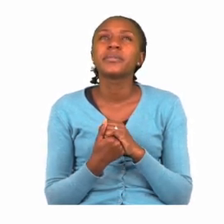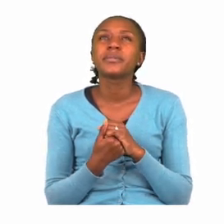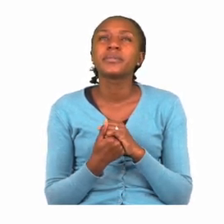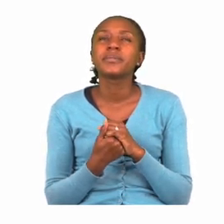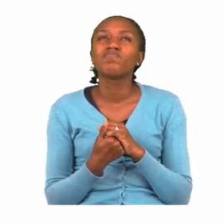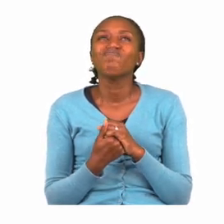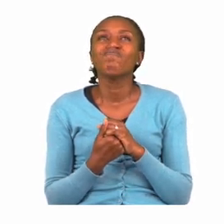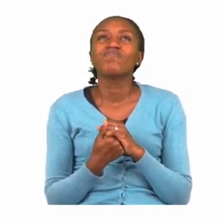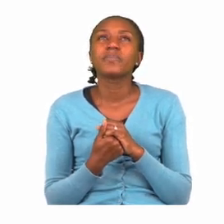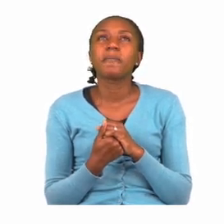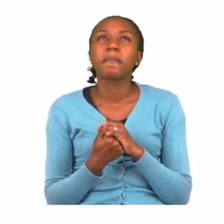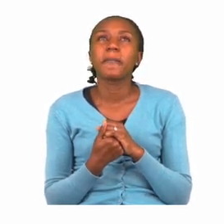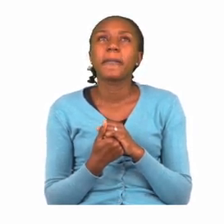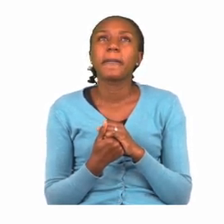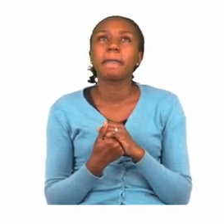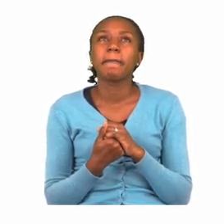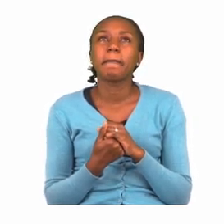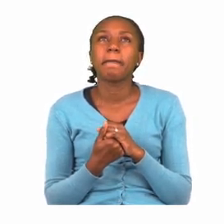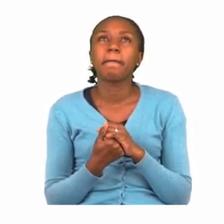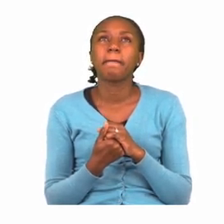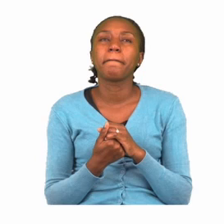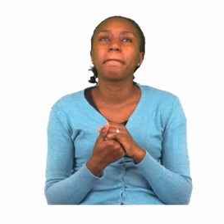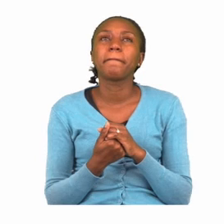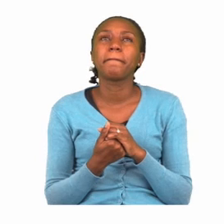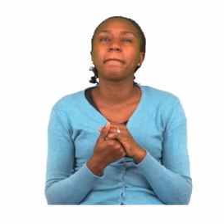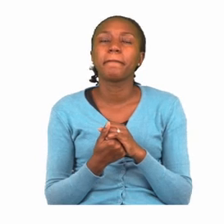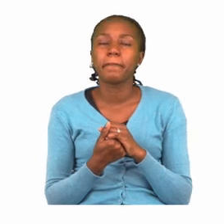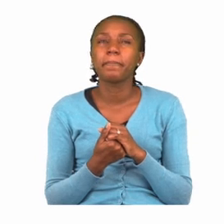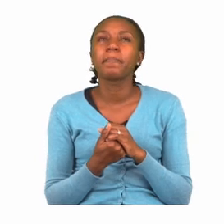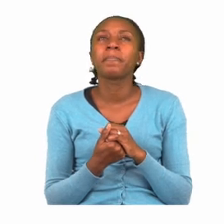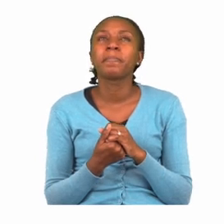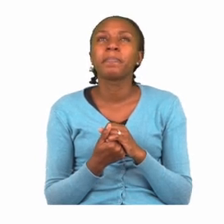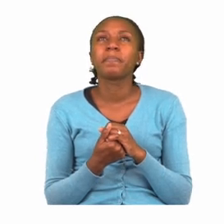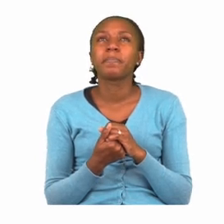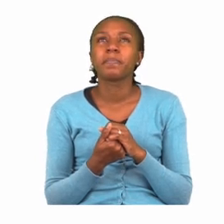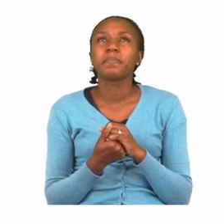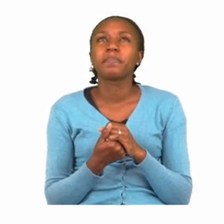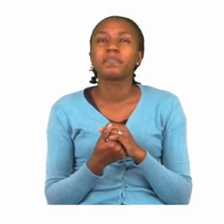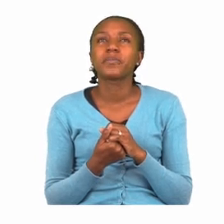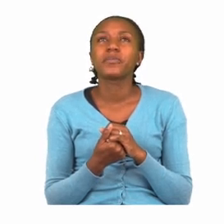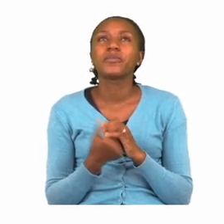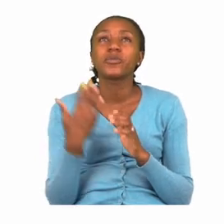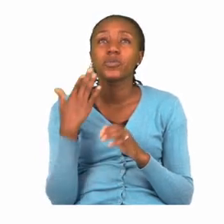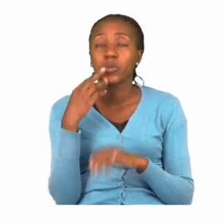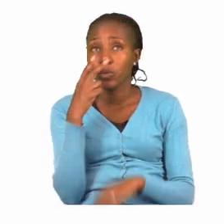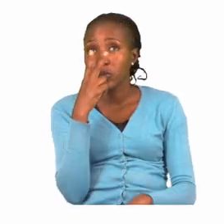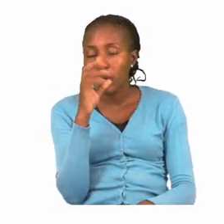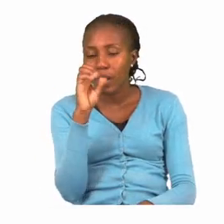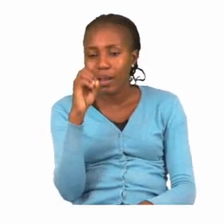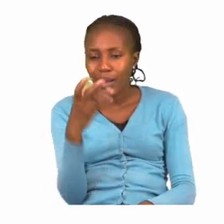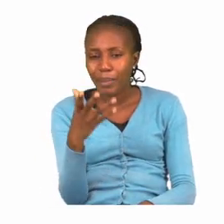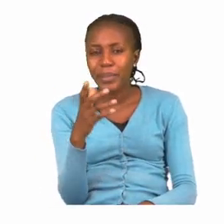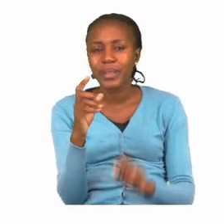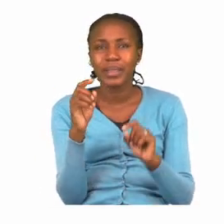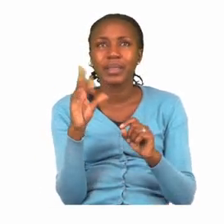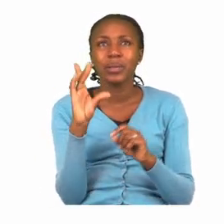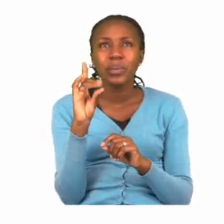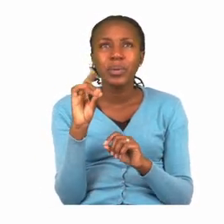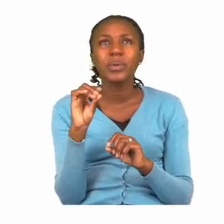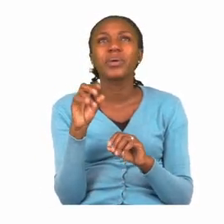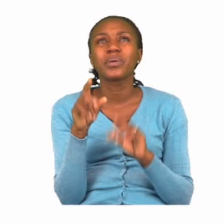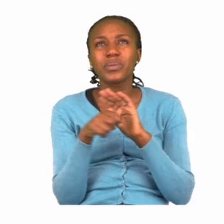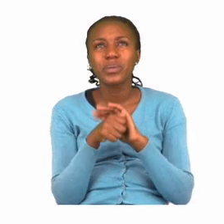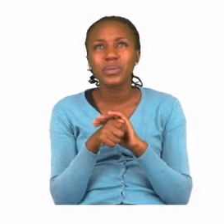the instruction. It says, use the information from the graph to answer the